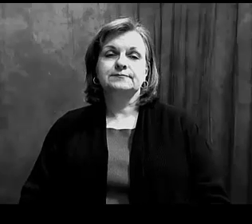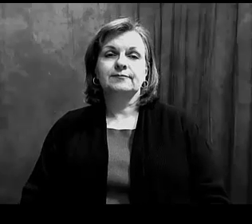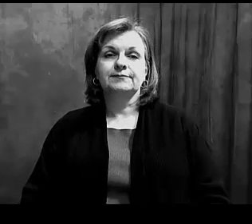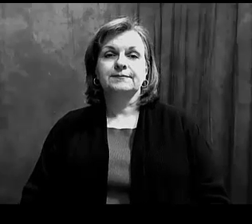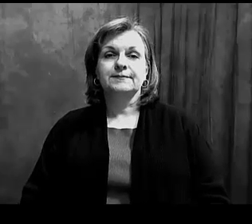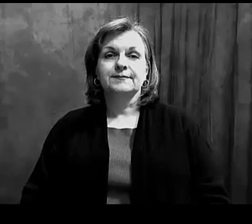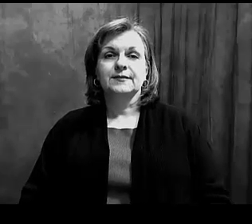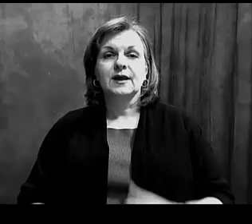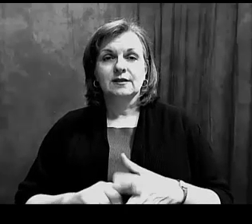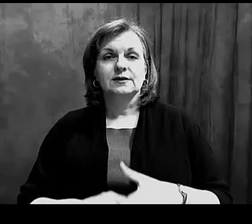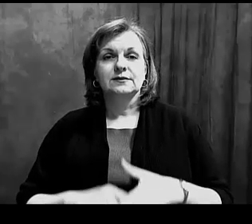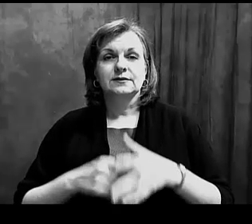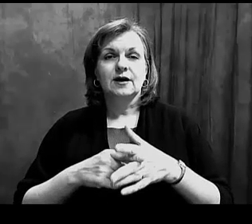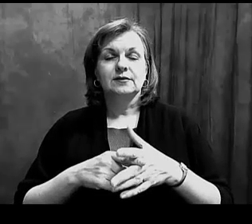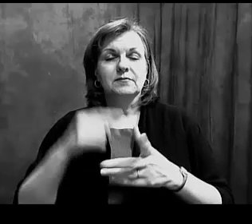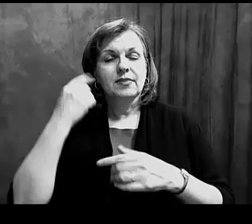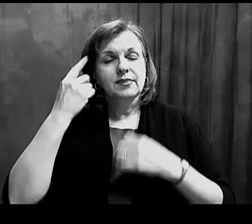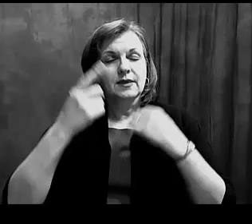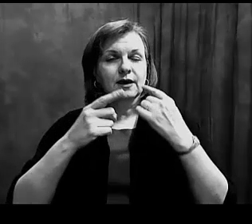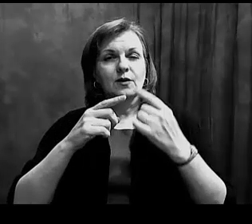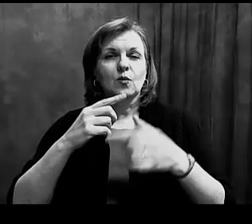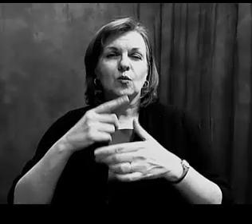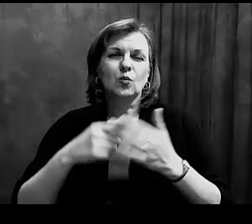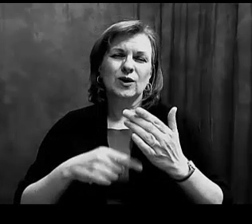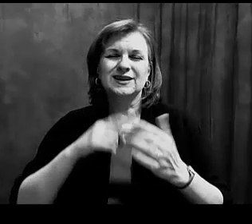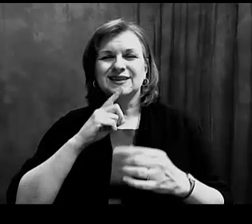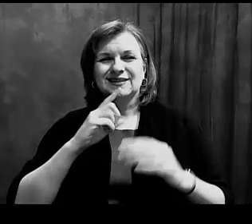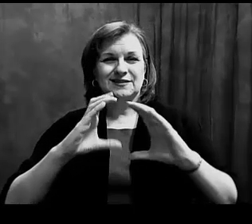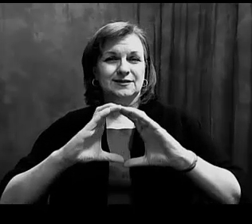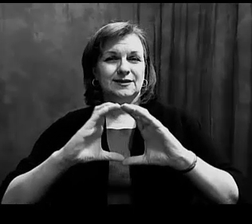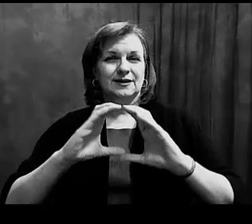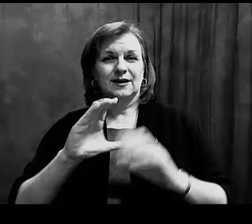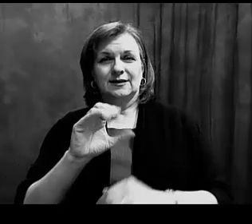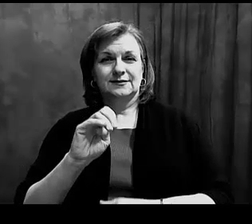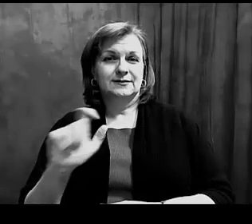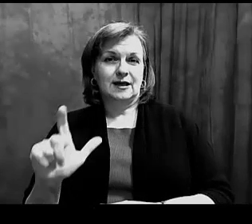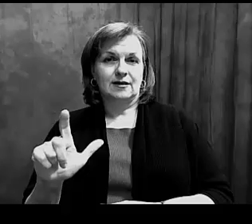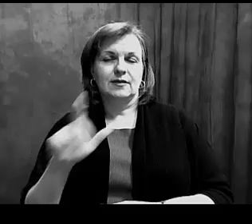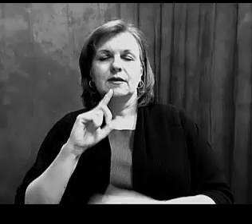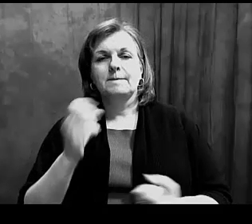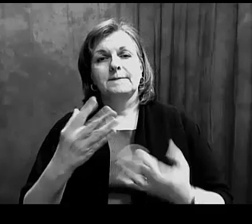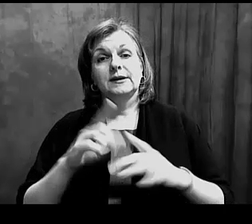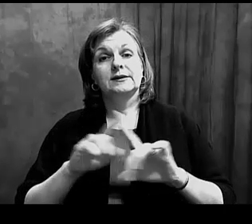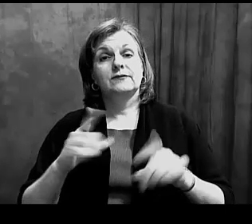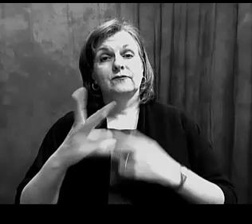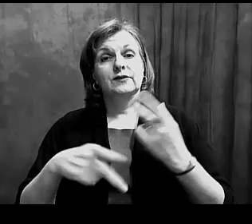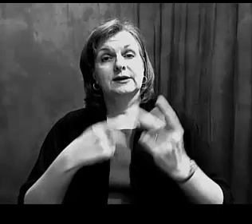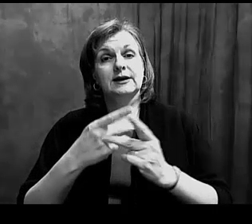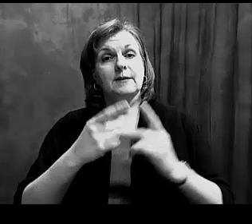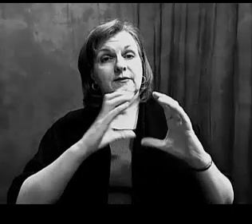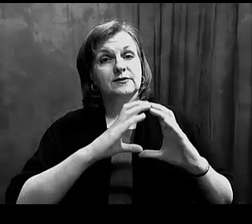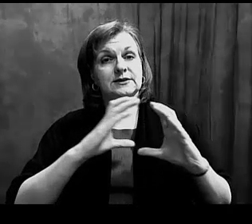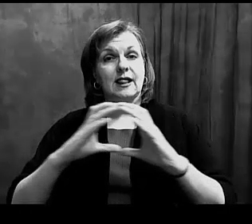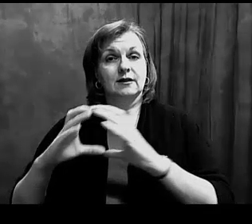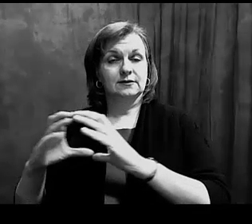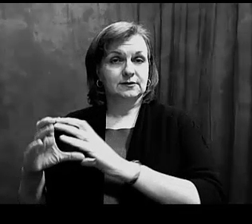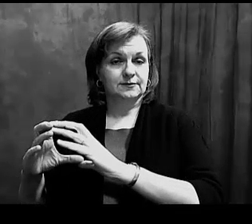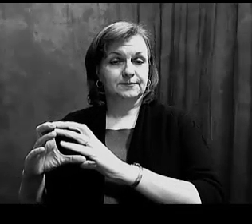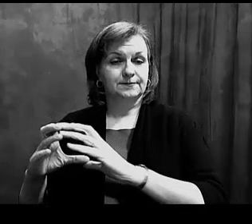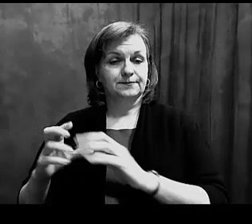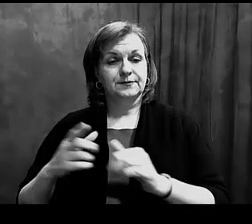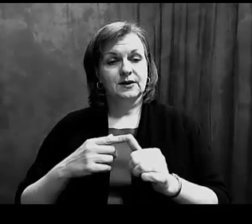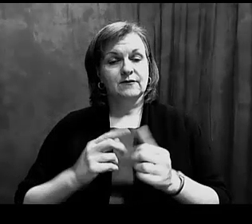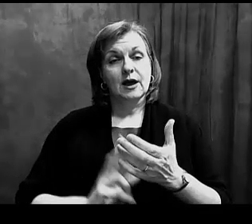to start out, let's think a little bit about what it means to be a cell. There are a lot of different types of cells. In this case, we've